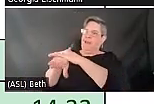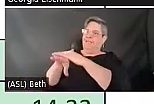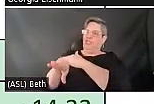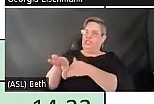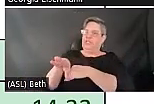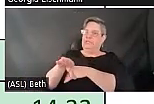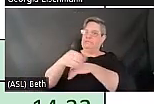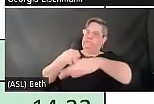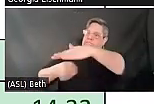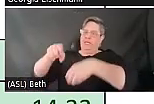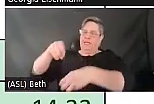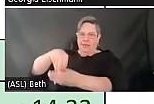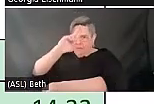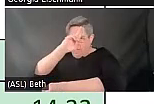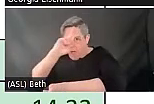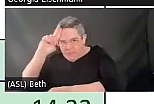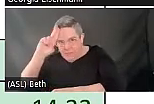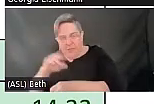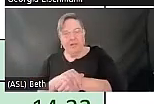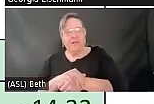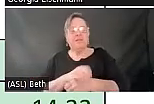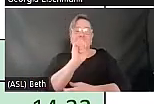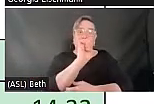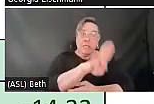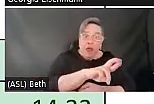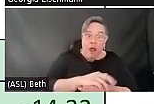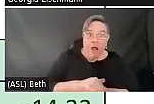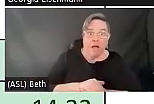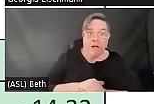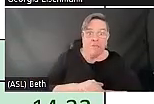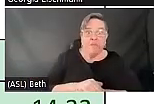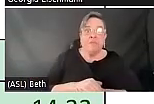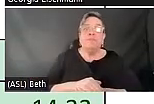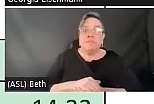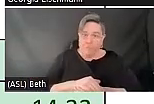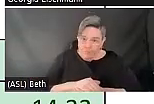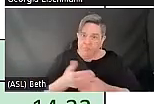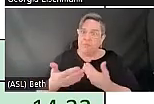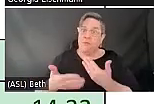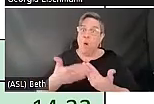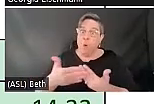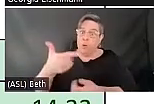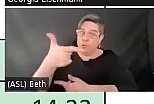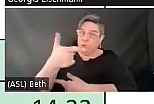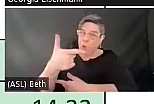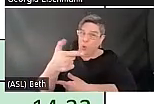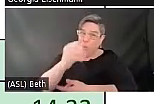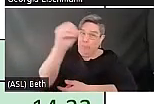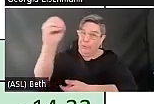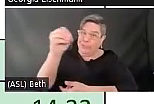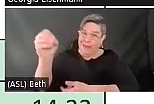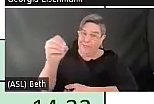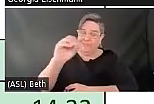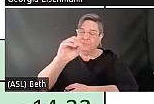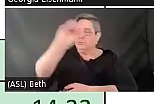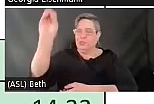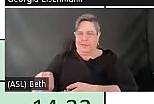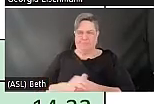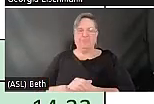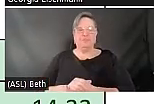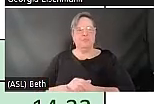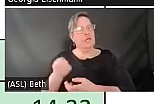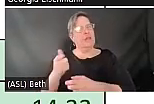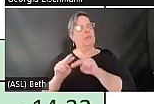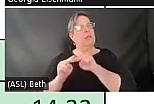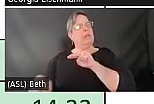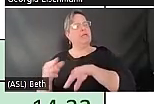to the emergency department. That's 17 and 20, almost 21%. They're a little bit less than they were the week before, but